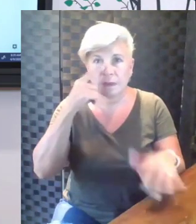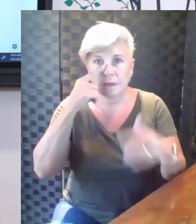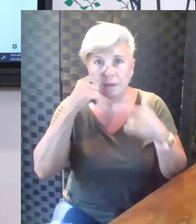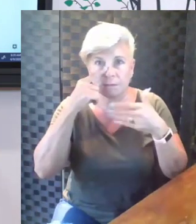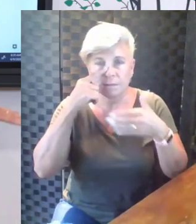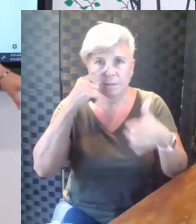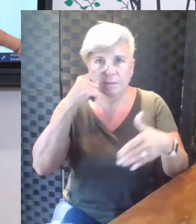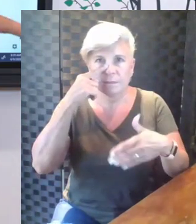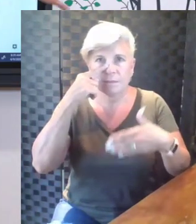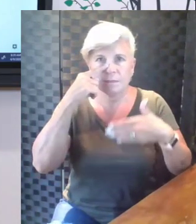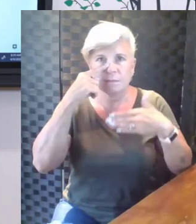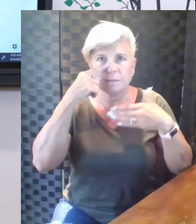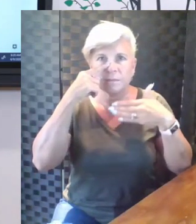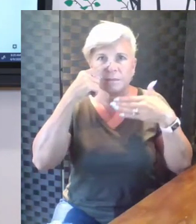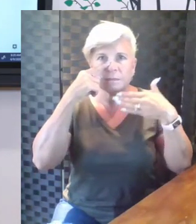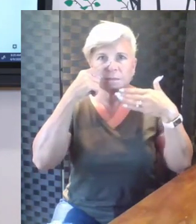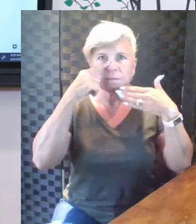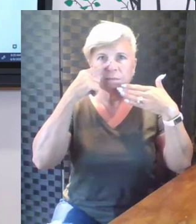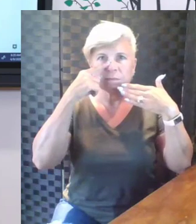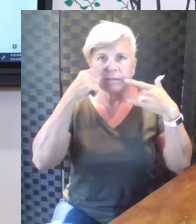In